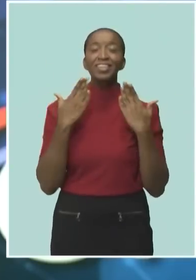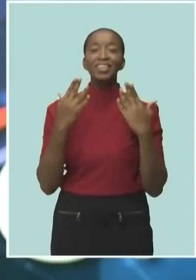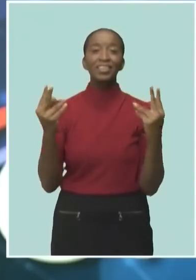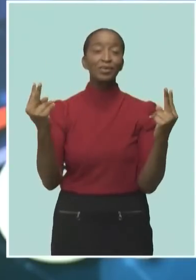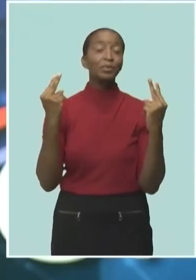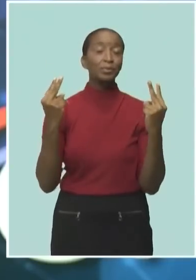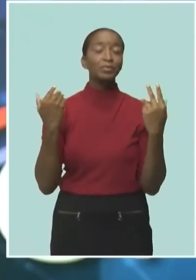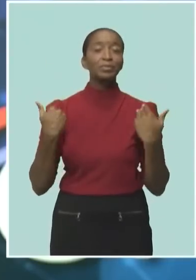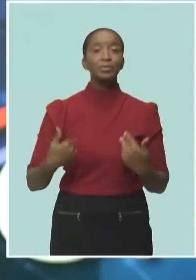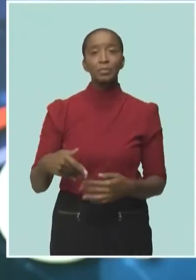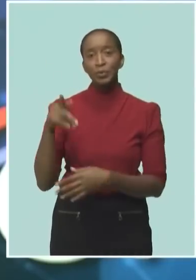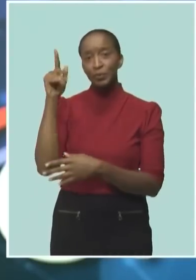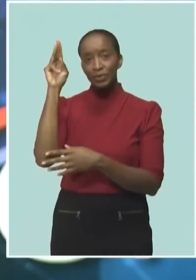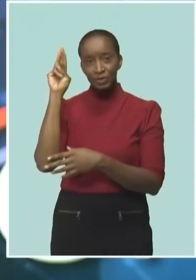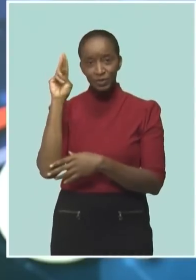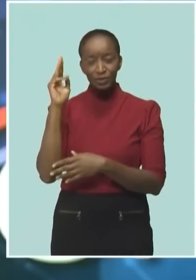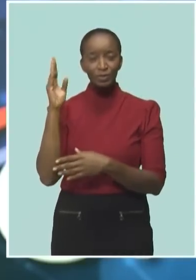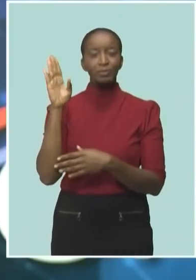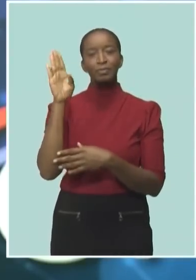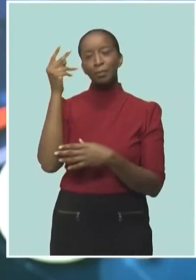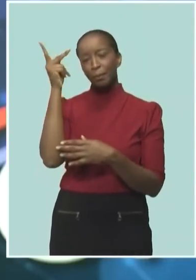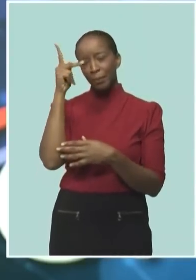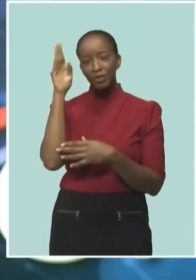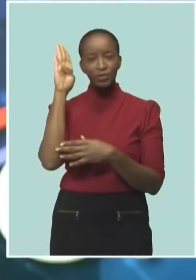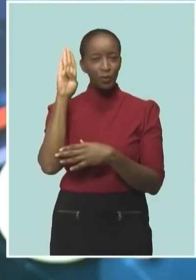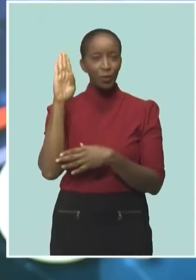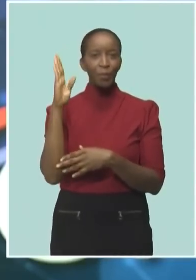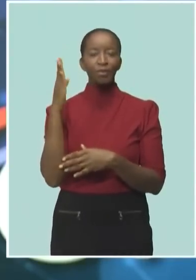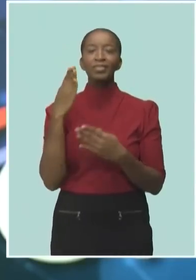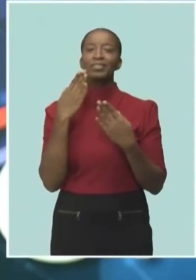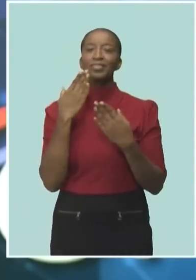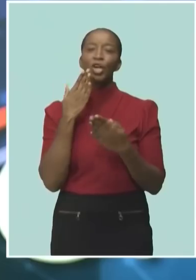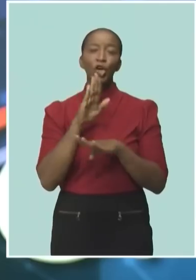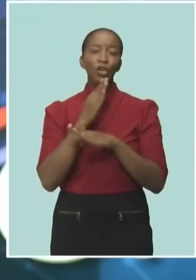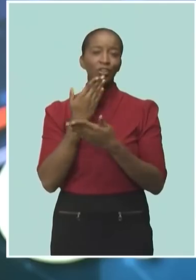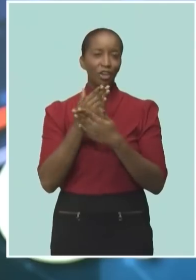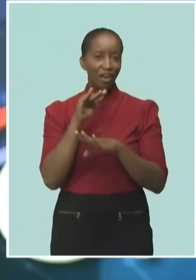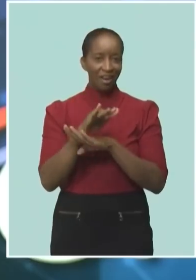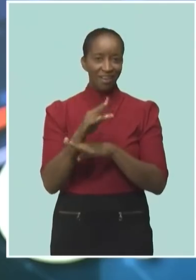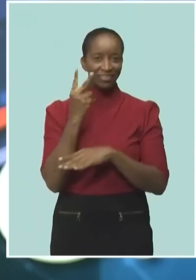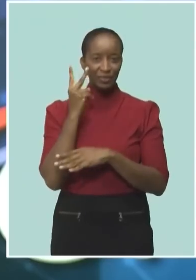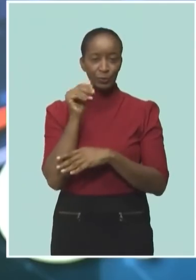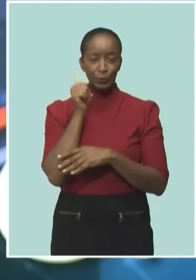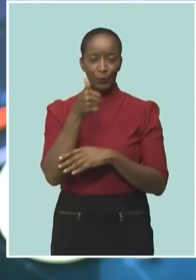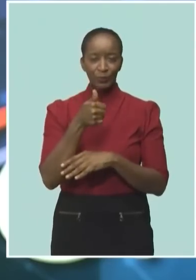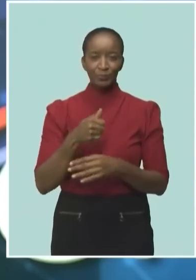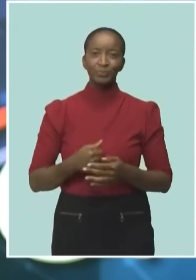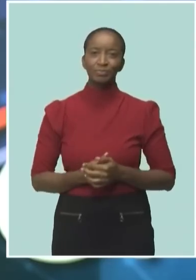us. I'm Pearson Bowen. For the crew, to all of you, good night. By God's will, we'll see you tomorrow.